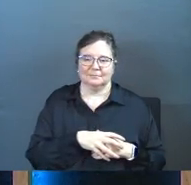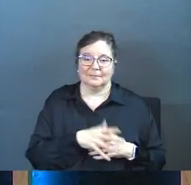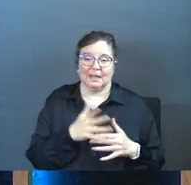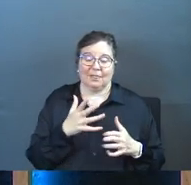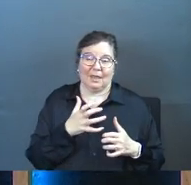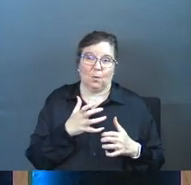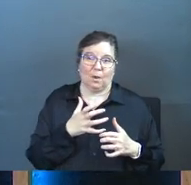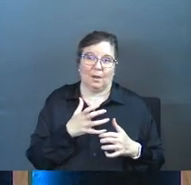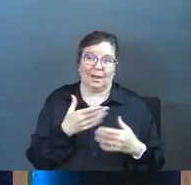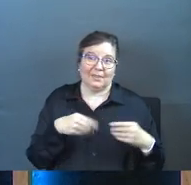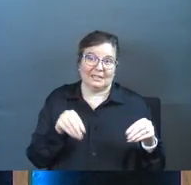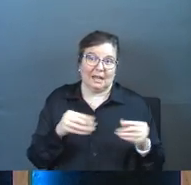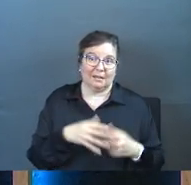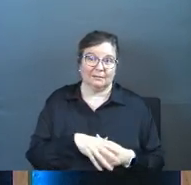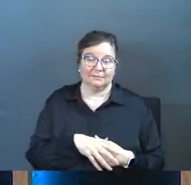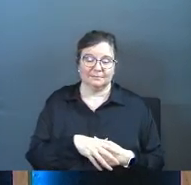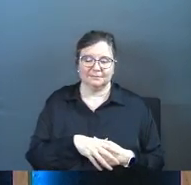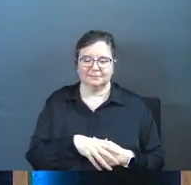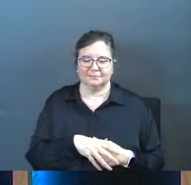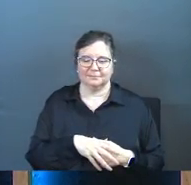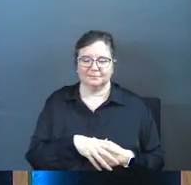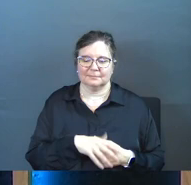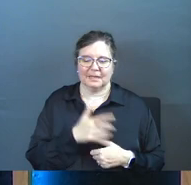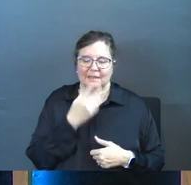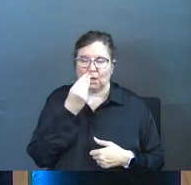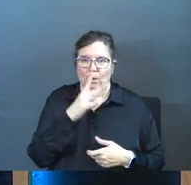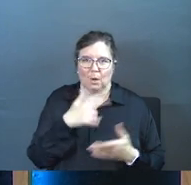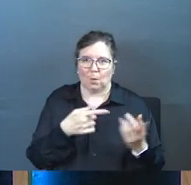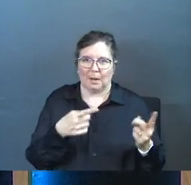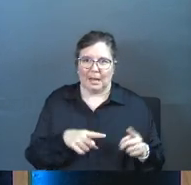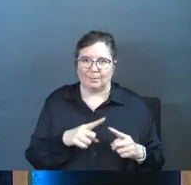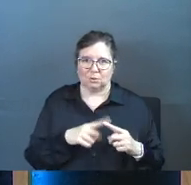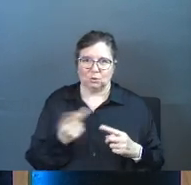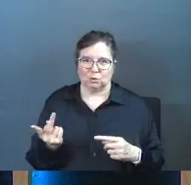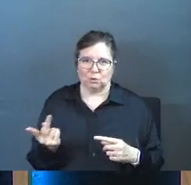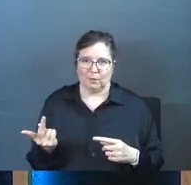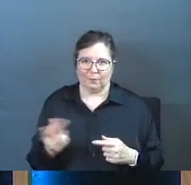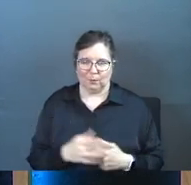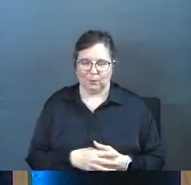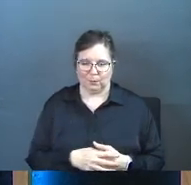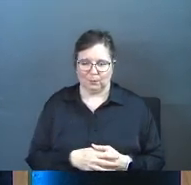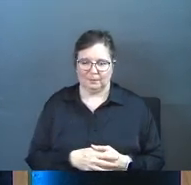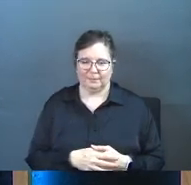They just want the sale. They don't care what happens to the two of you.